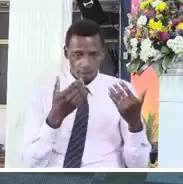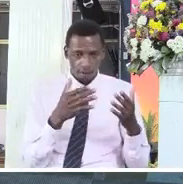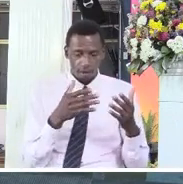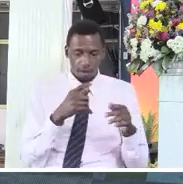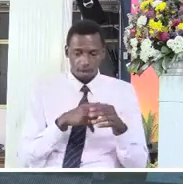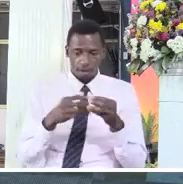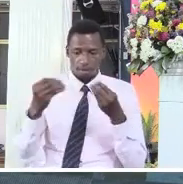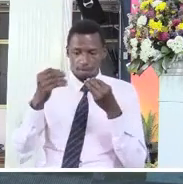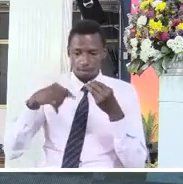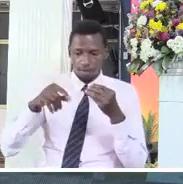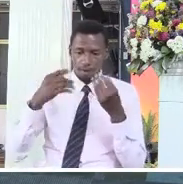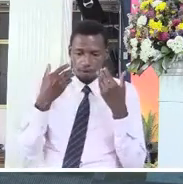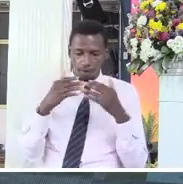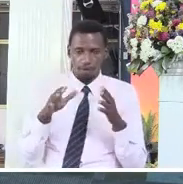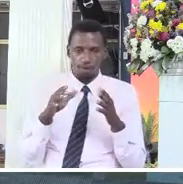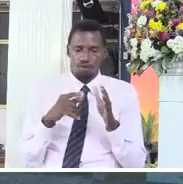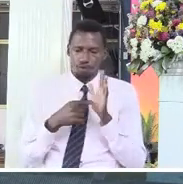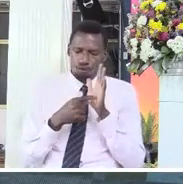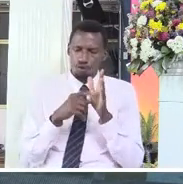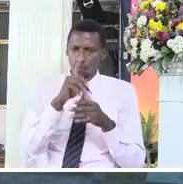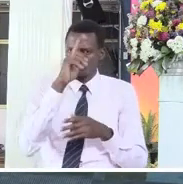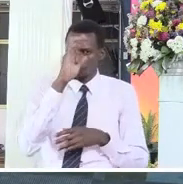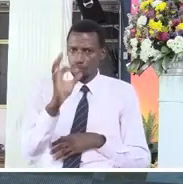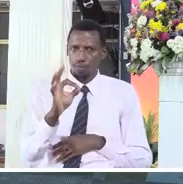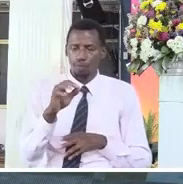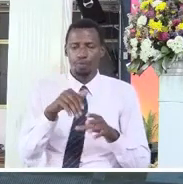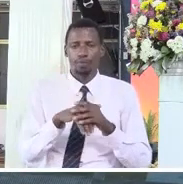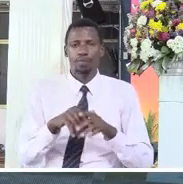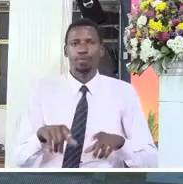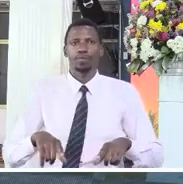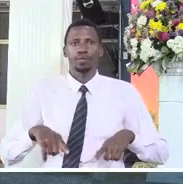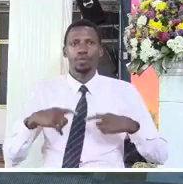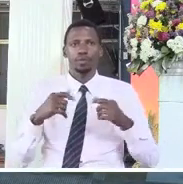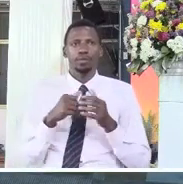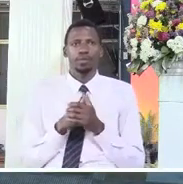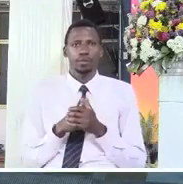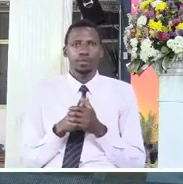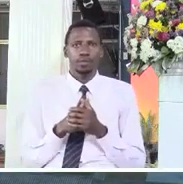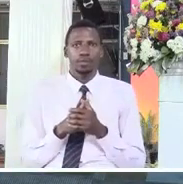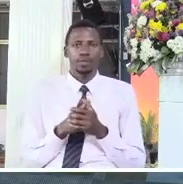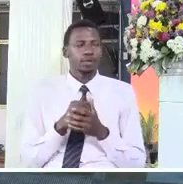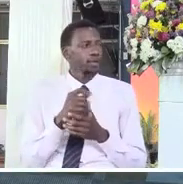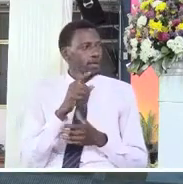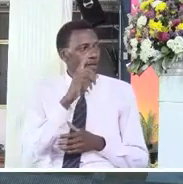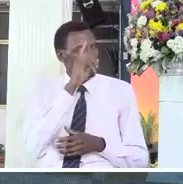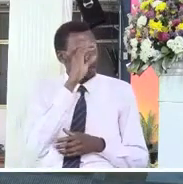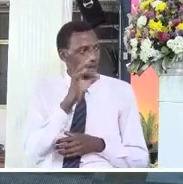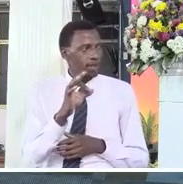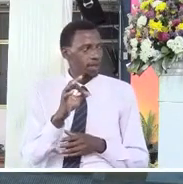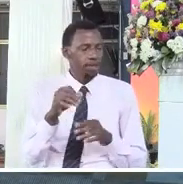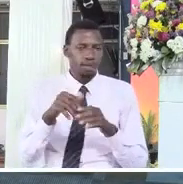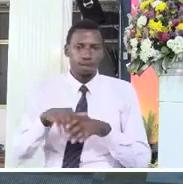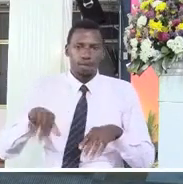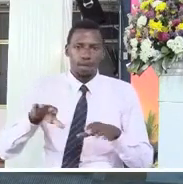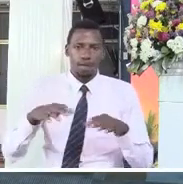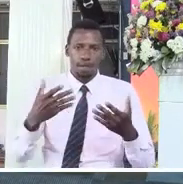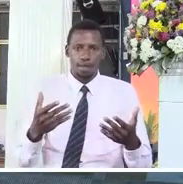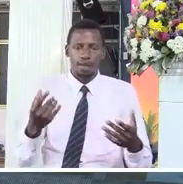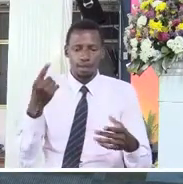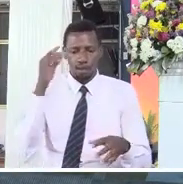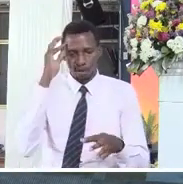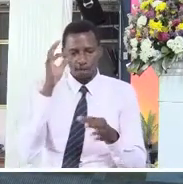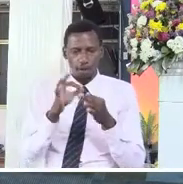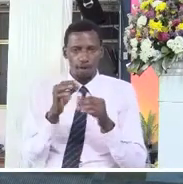demonstrate seriousness in life, seriousness in the things of faith which we have been called to